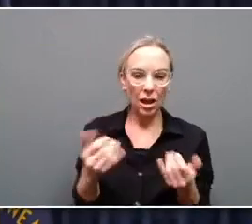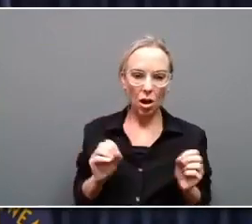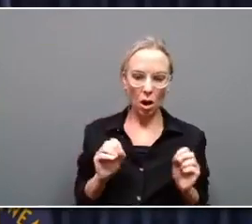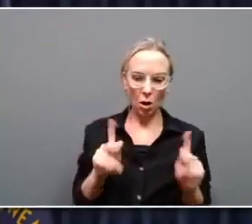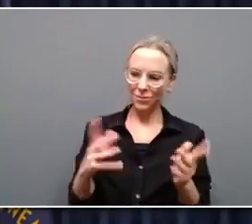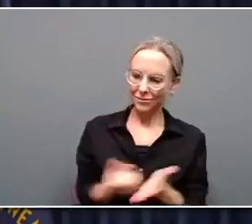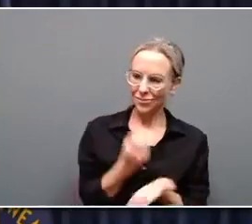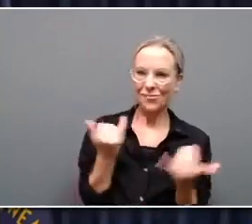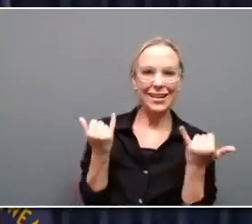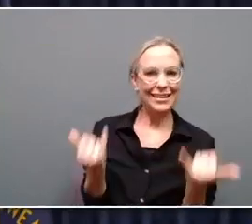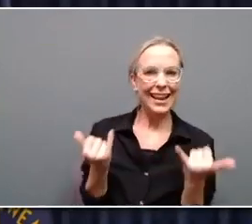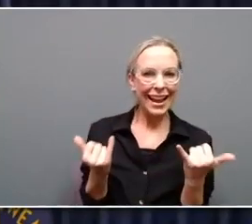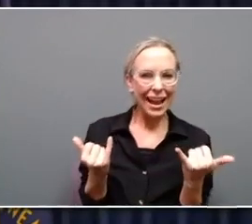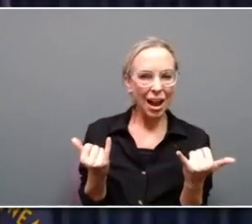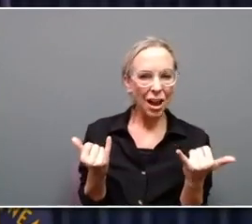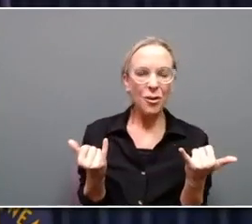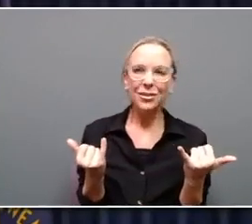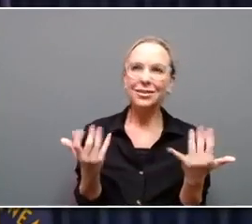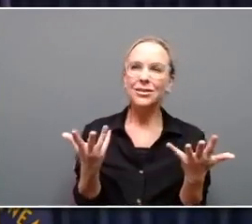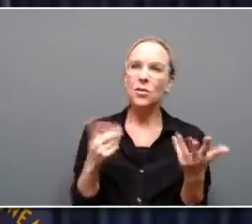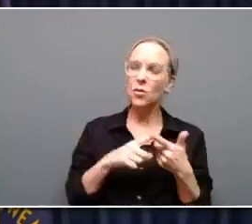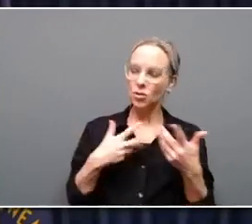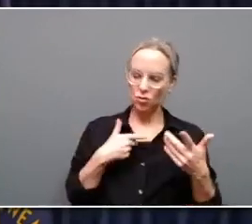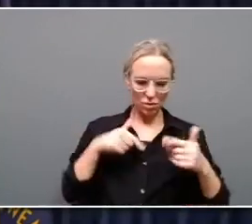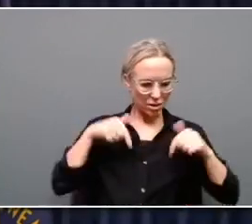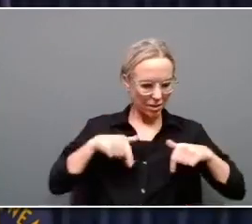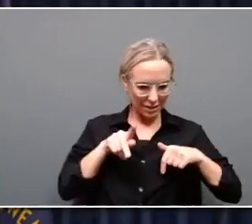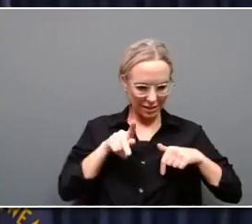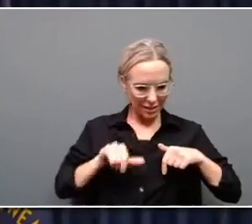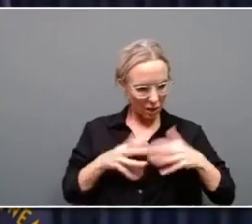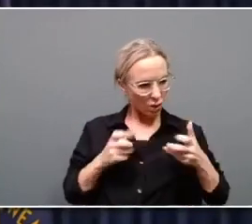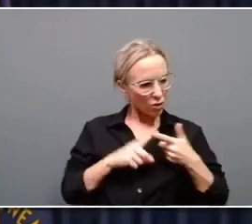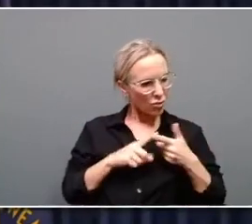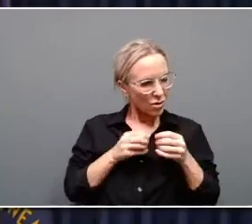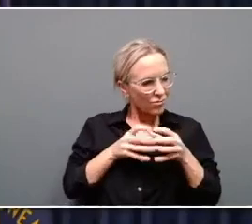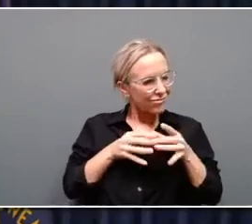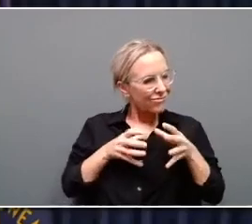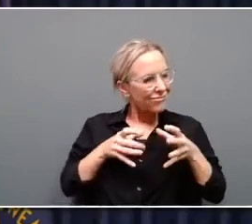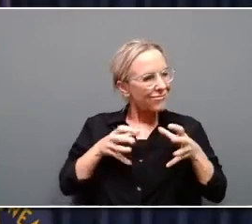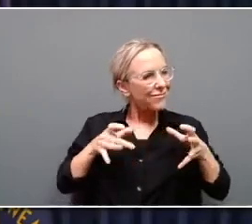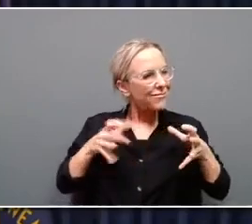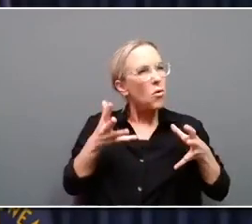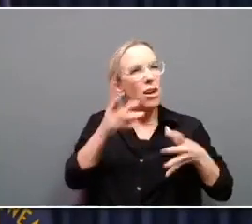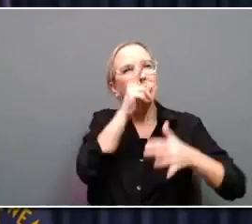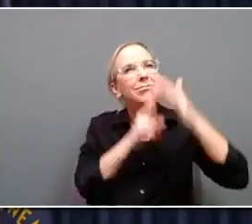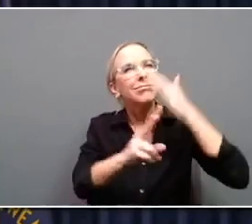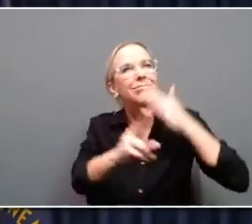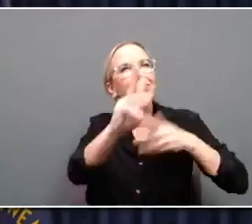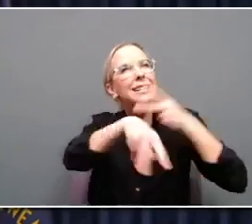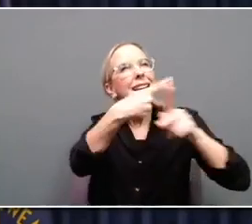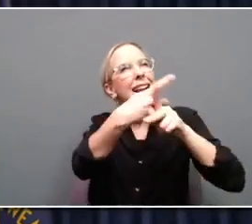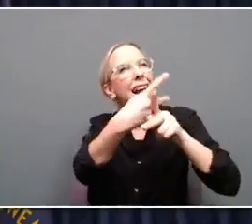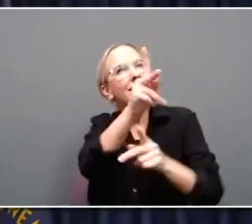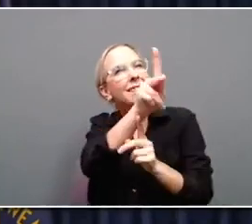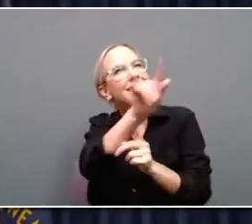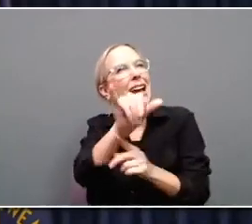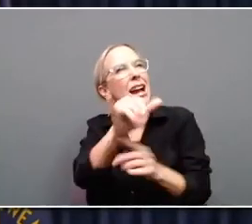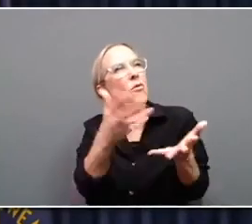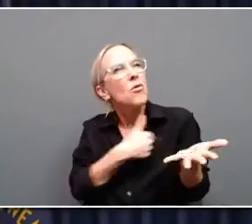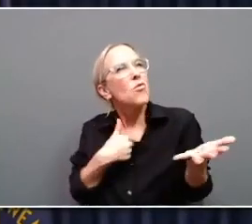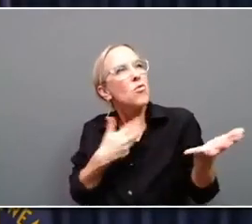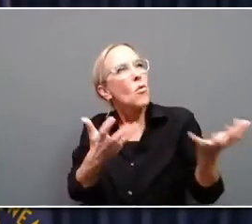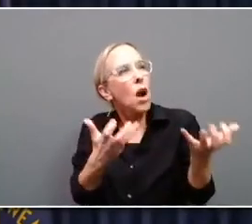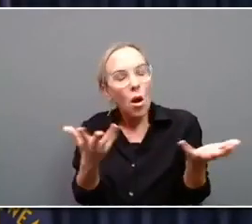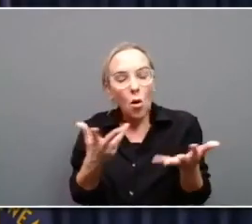now to build the type of Kentucky that we have always dreamed of, and that starts with really good jobs for our people. So